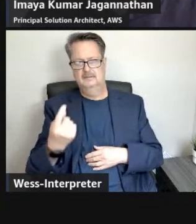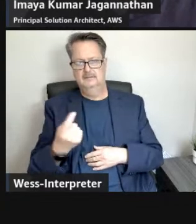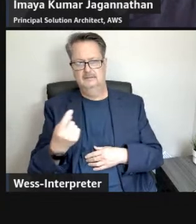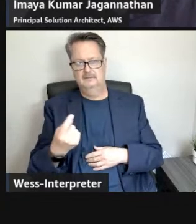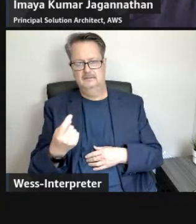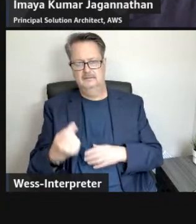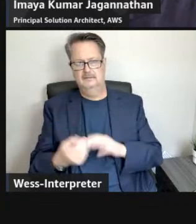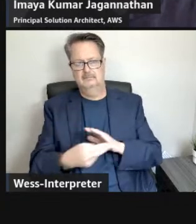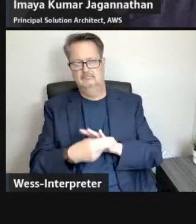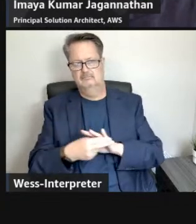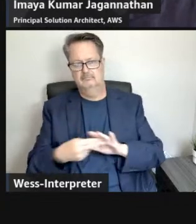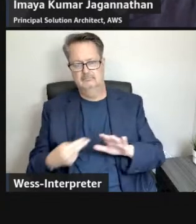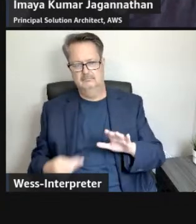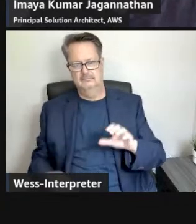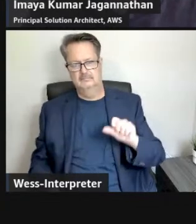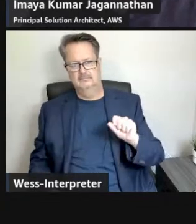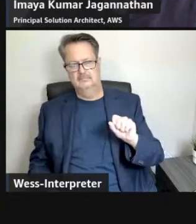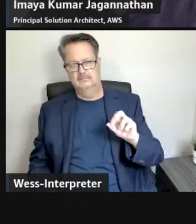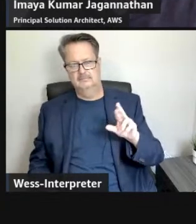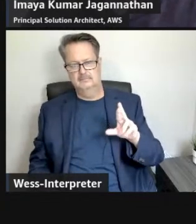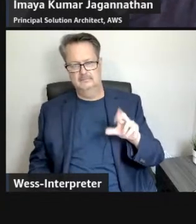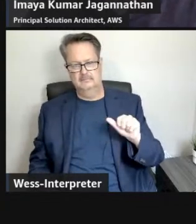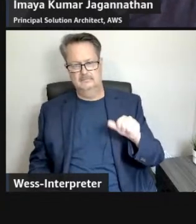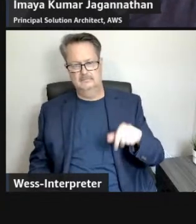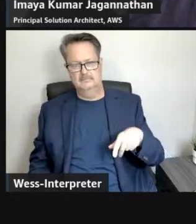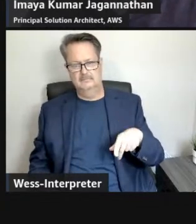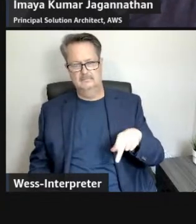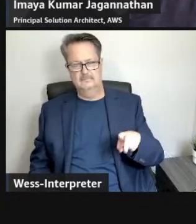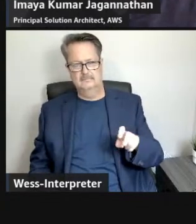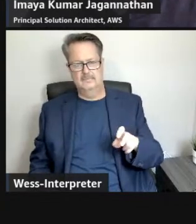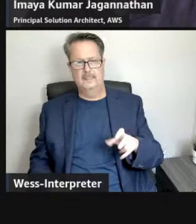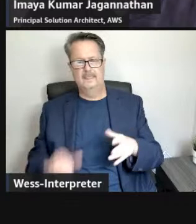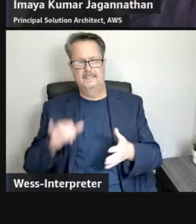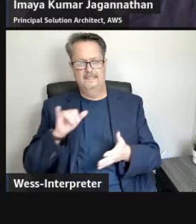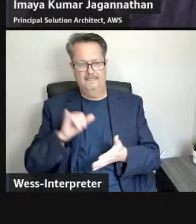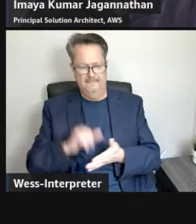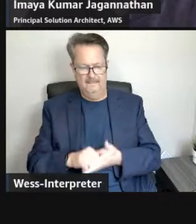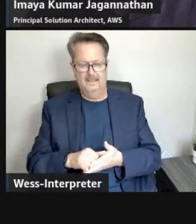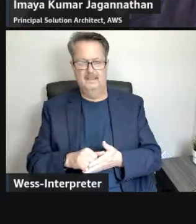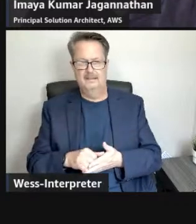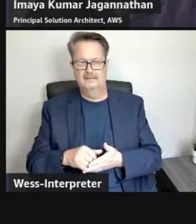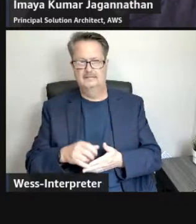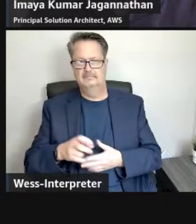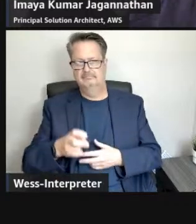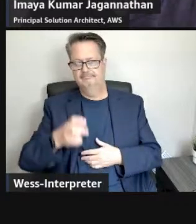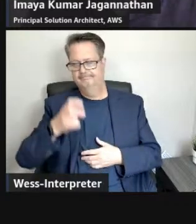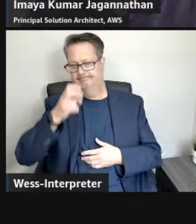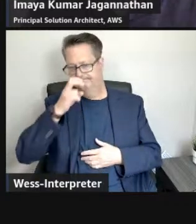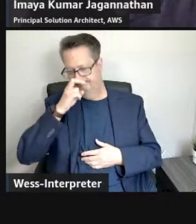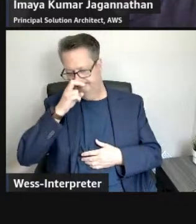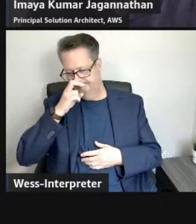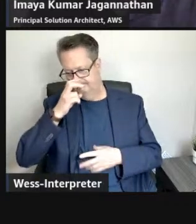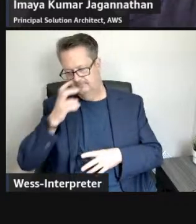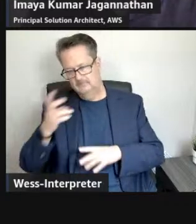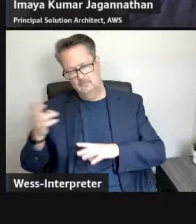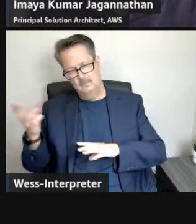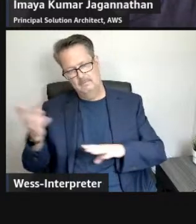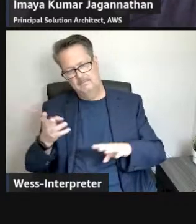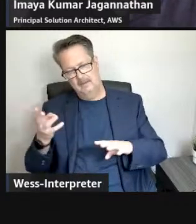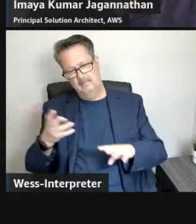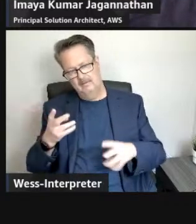labels that they can add, and that also brings discipline in the whole pipeline. Will allow you to stay out